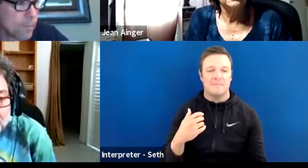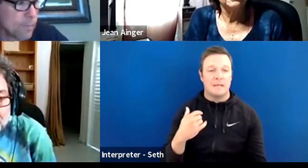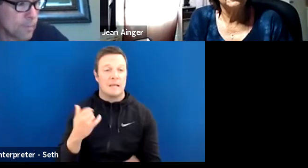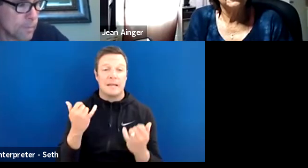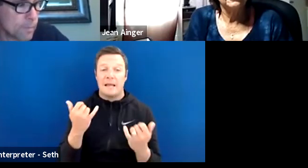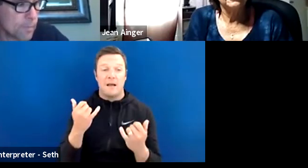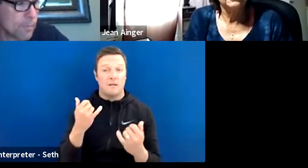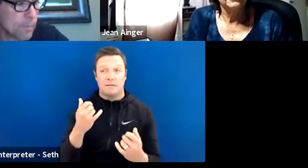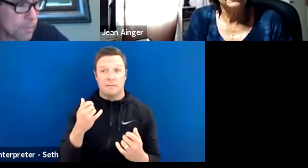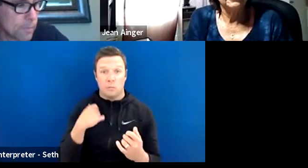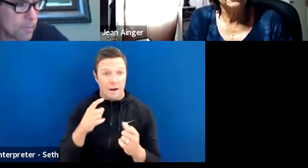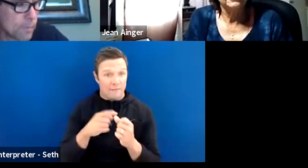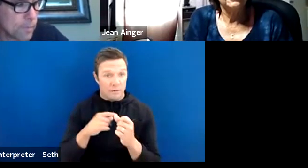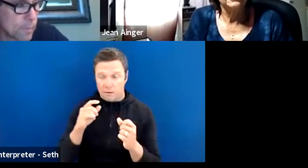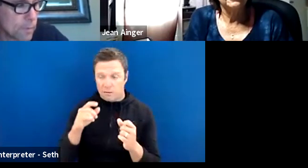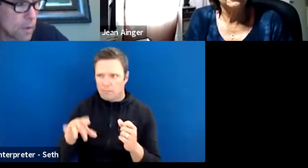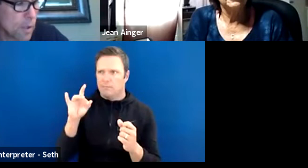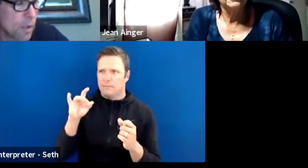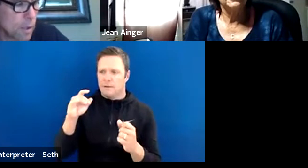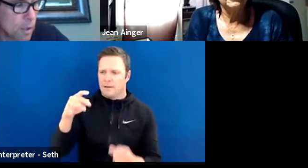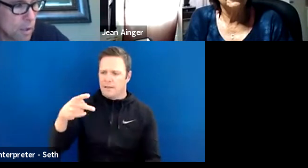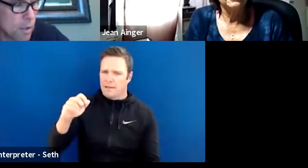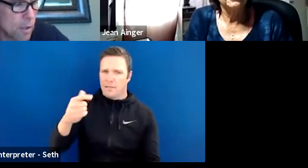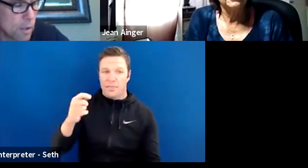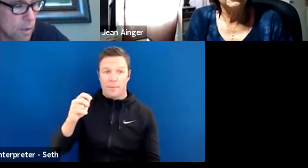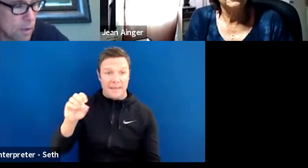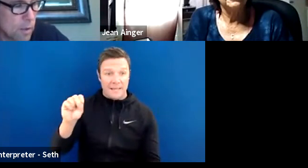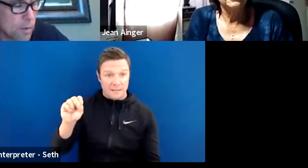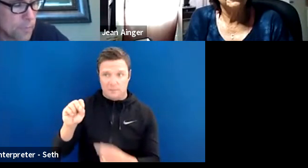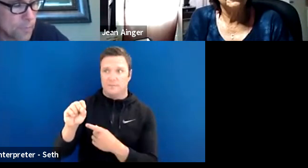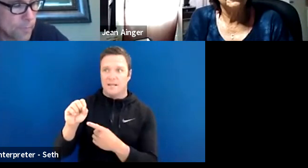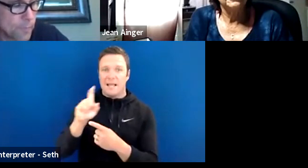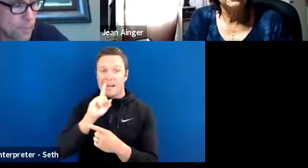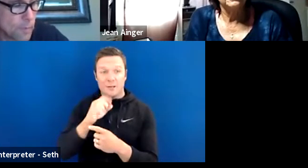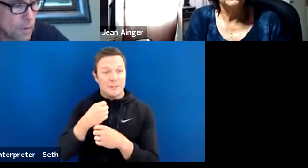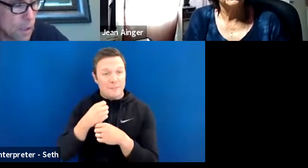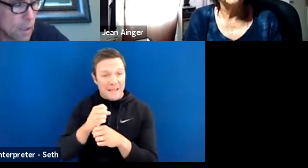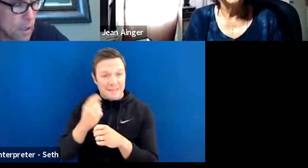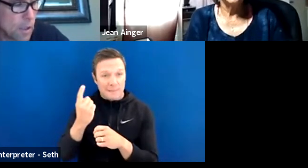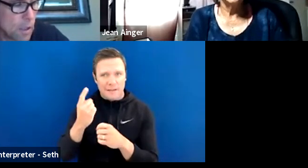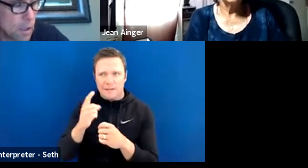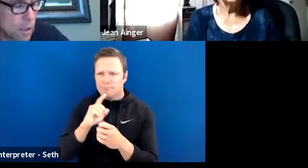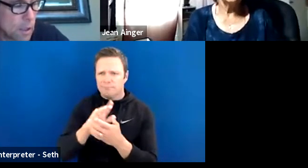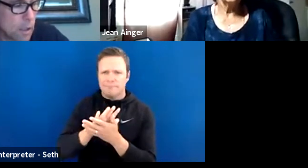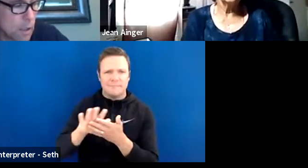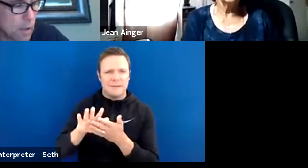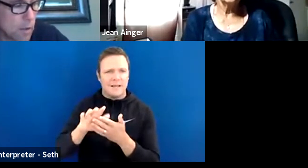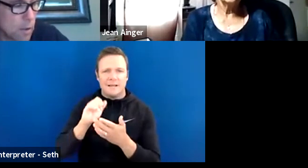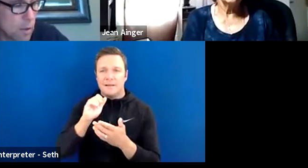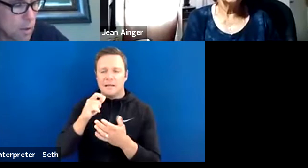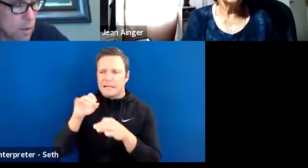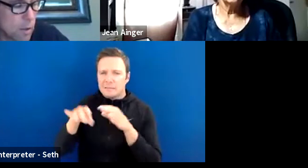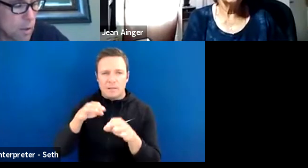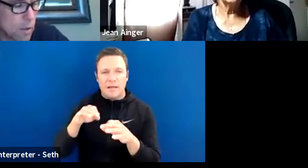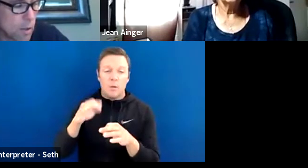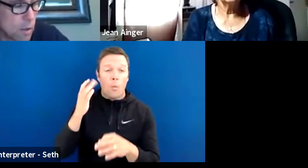I discovered Pages exist, so you can actually create something much nicer than just throwing files and don't explaining why they're